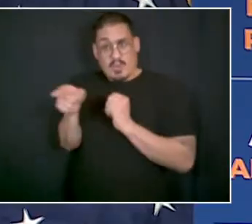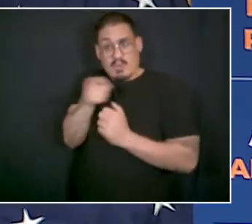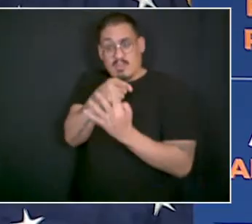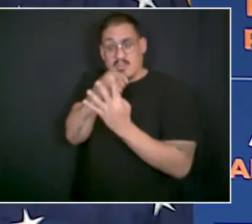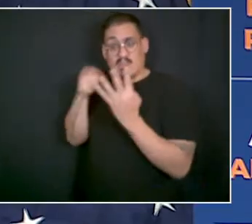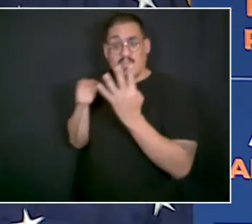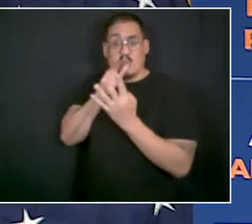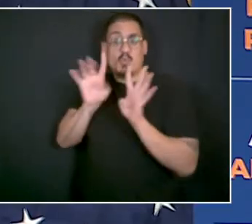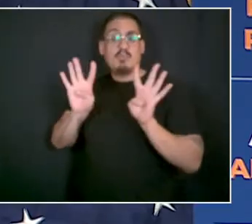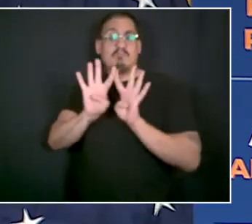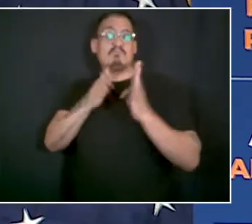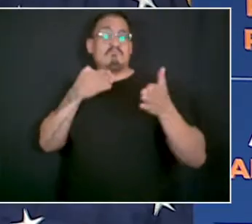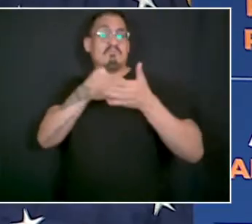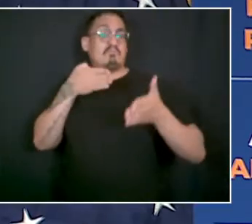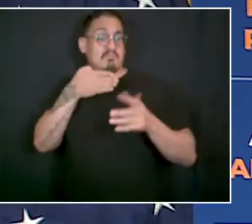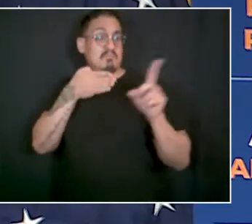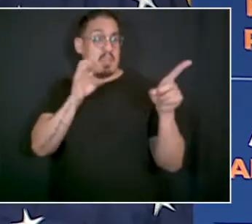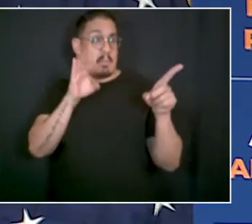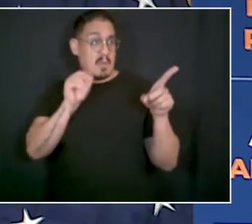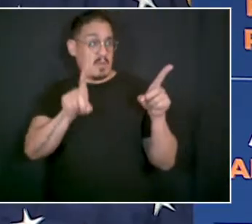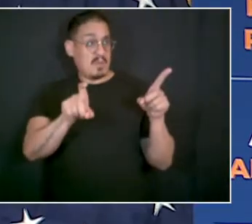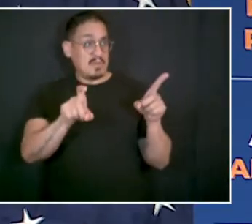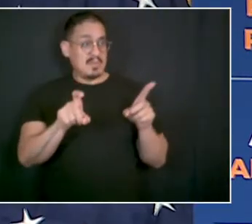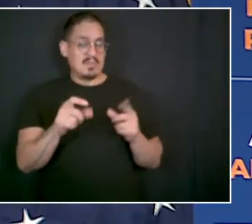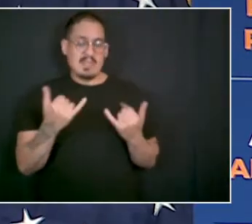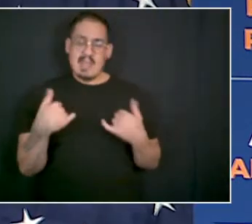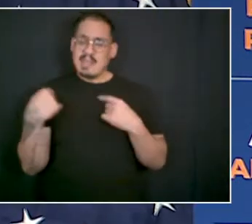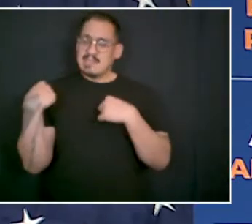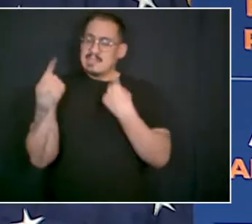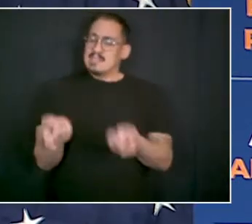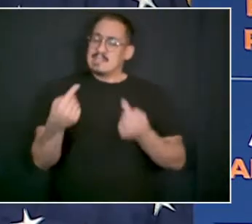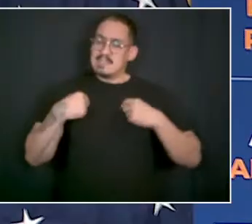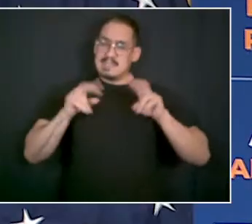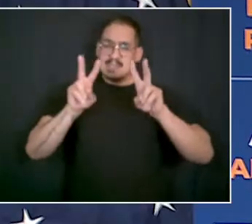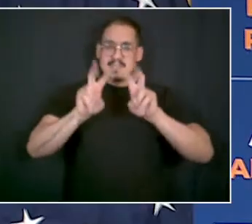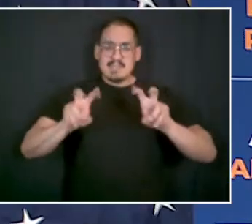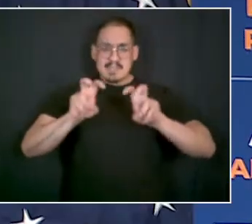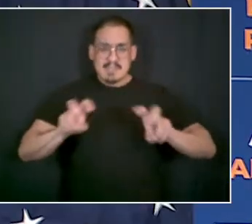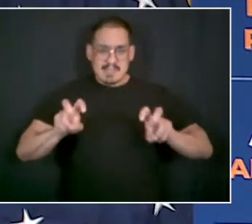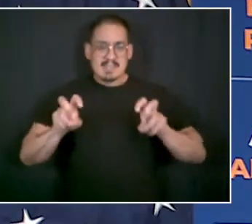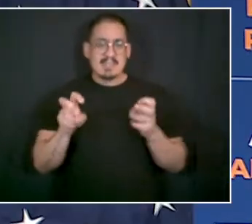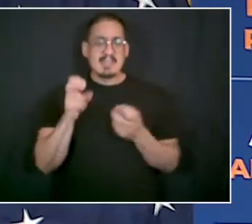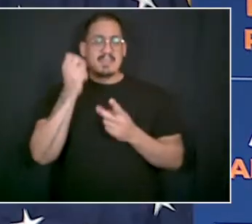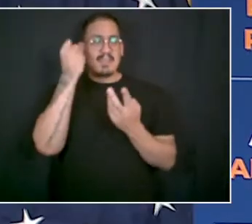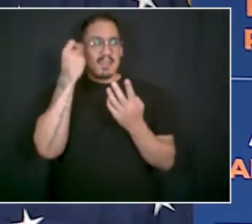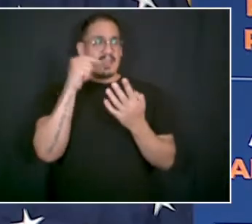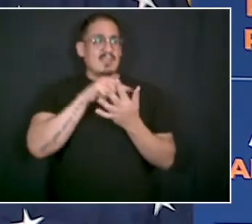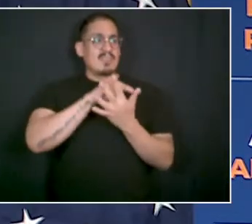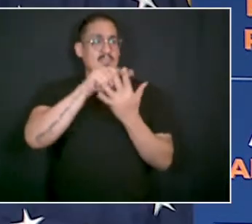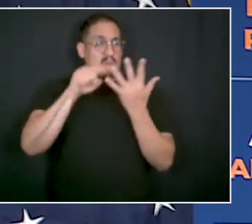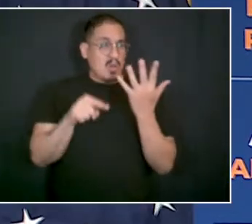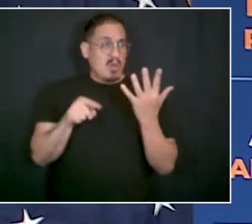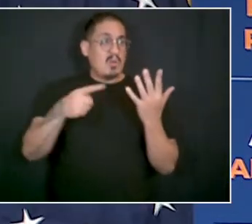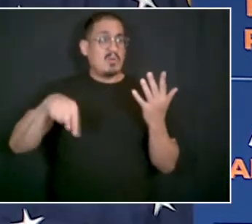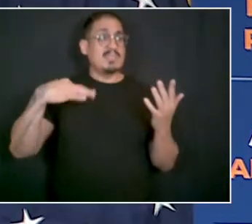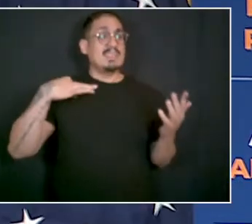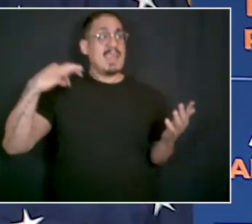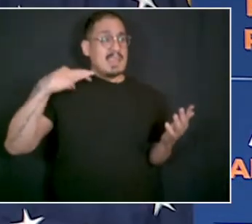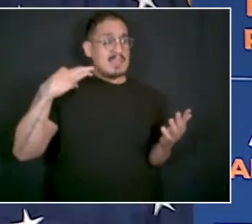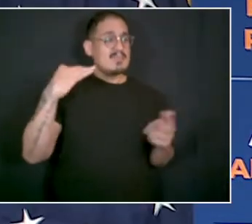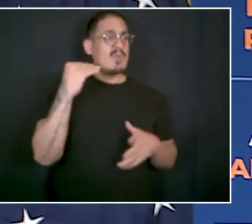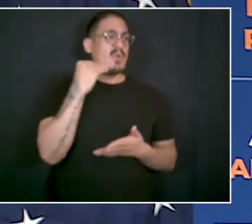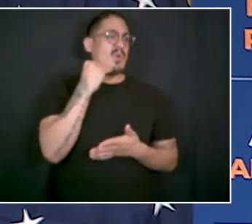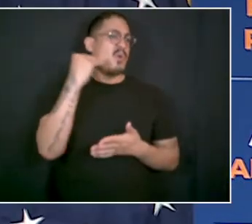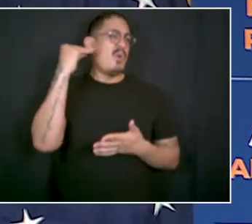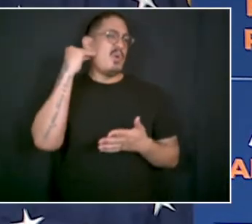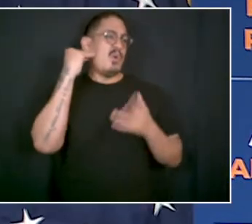time. I was here at the time, and many of those candidates were home shelter in place. I was in the streets. I was in the